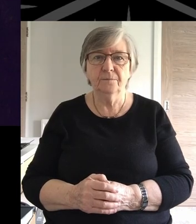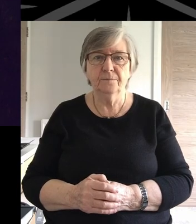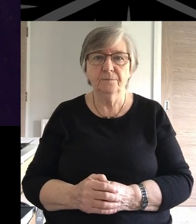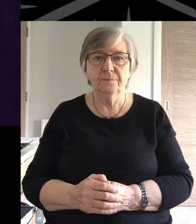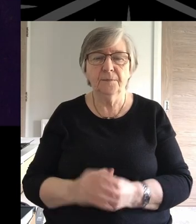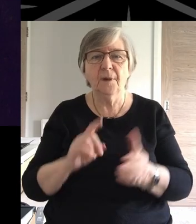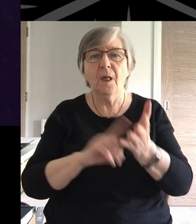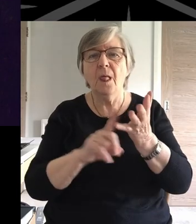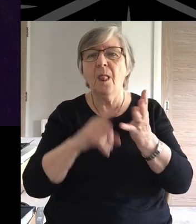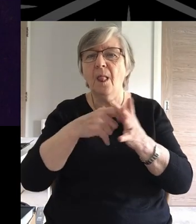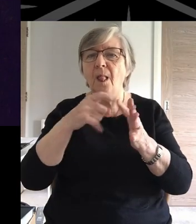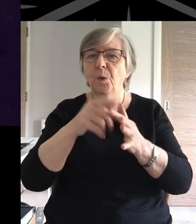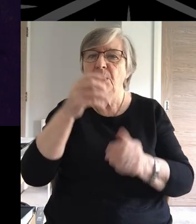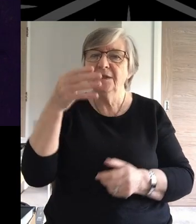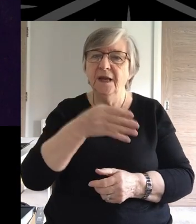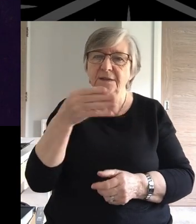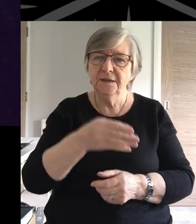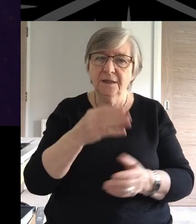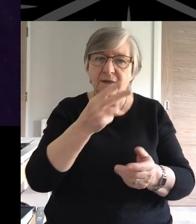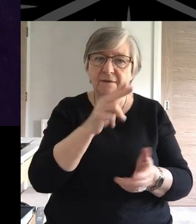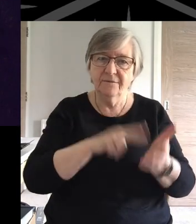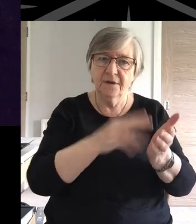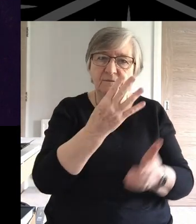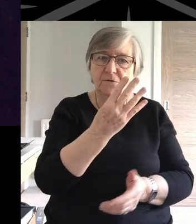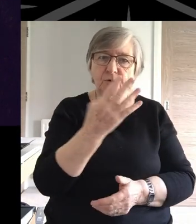Luke 19, verses 45 to